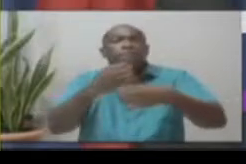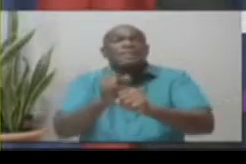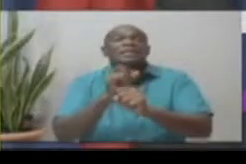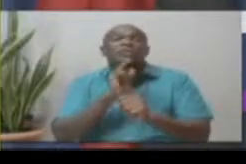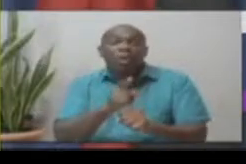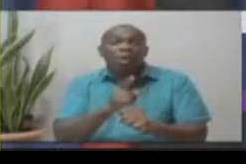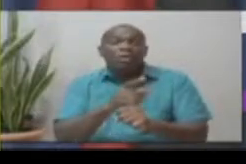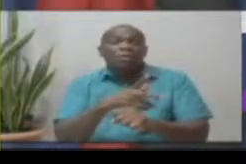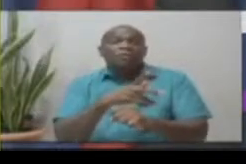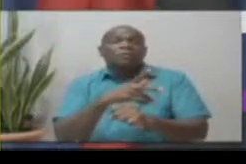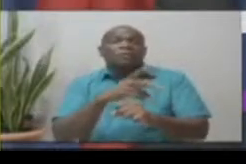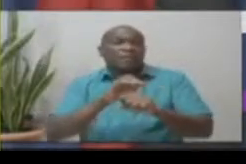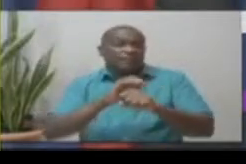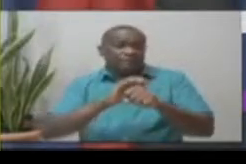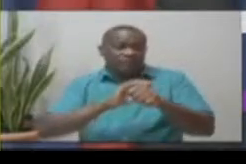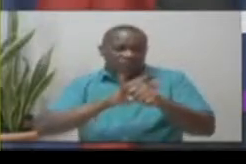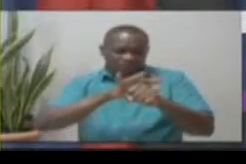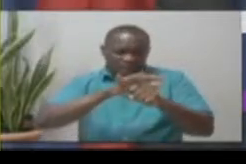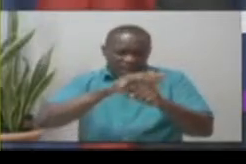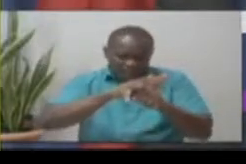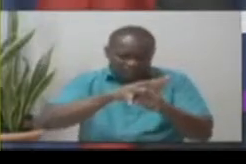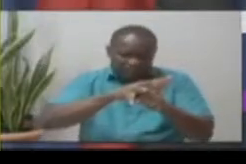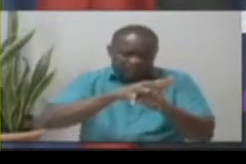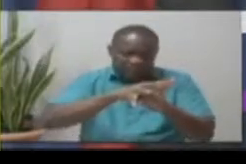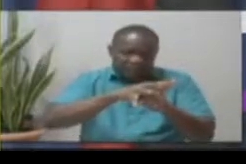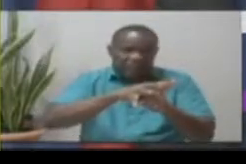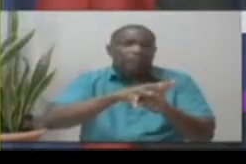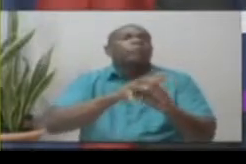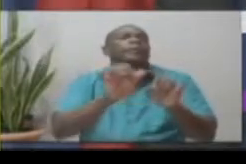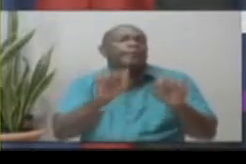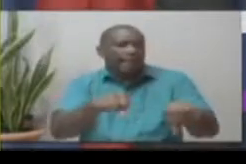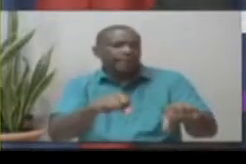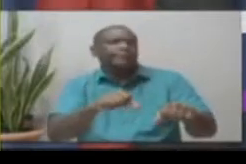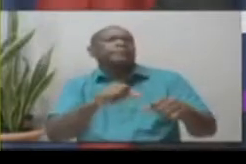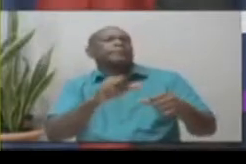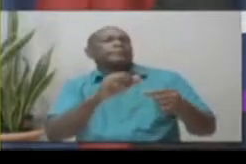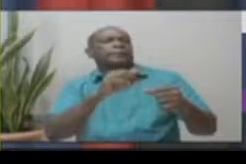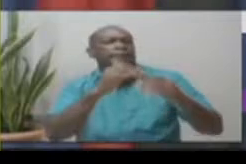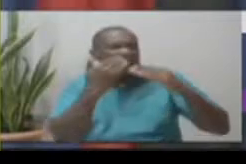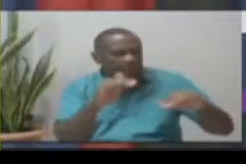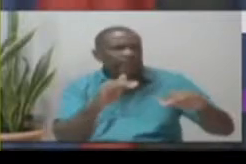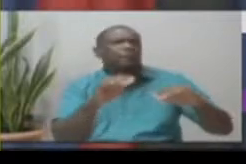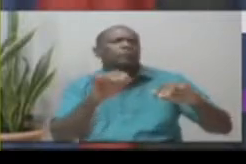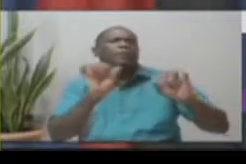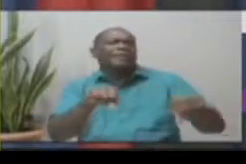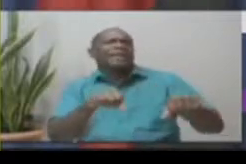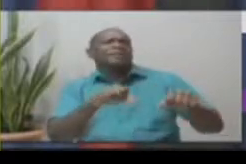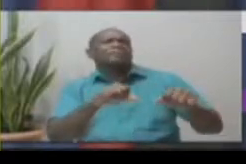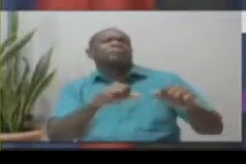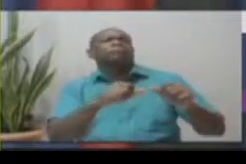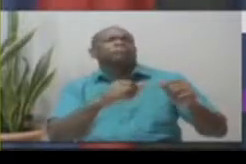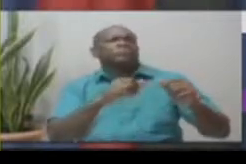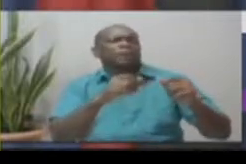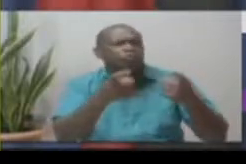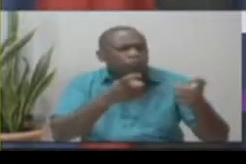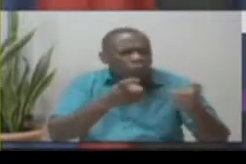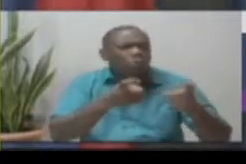community. Fact. We can do something about it. Fact. We can be better able to respond to it. Fact.